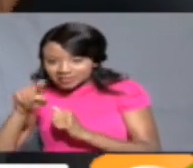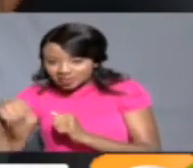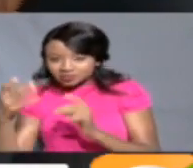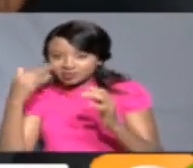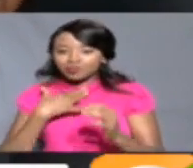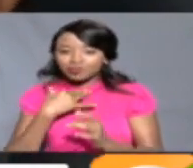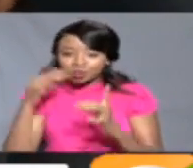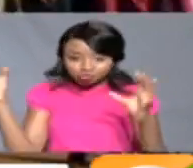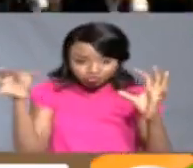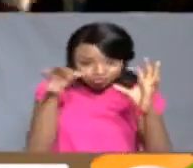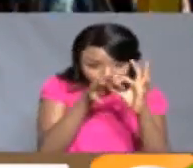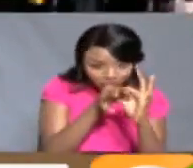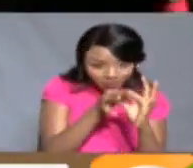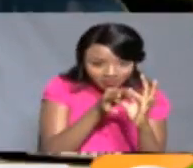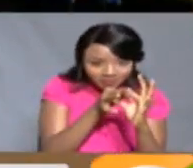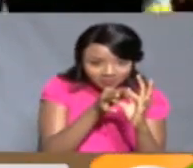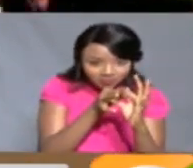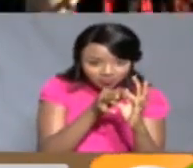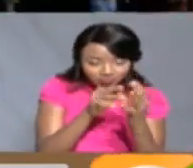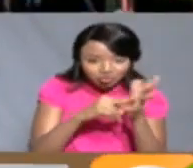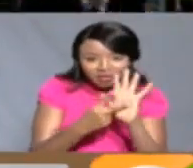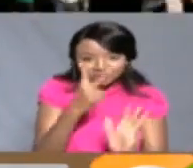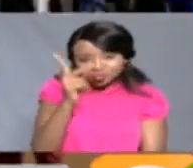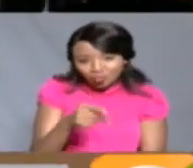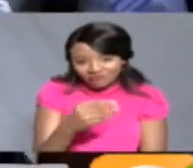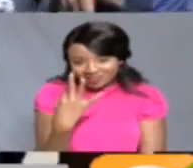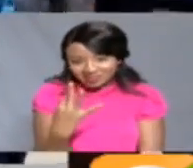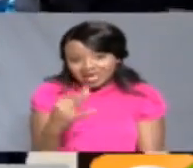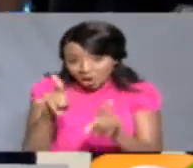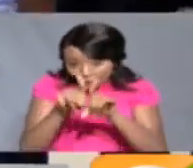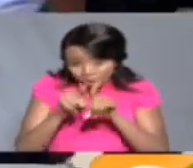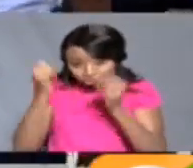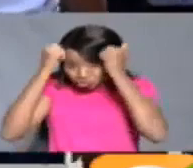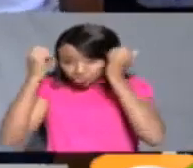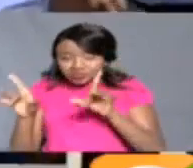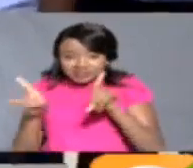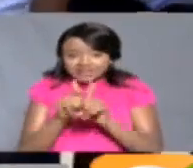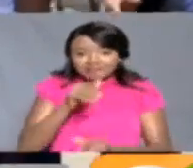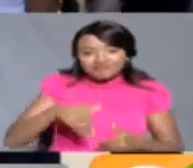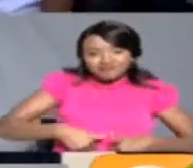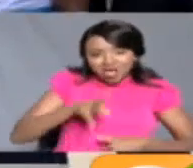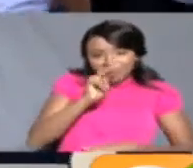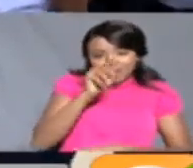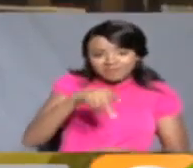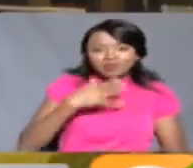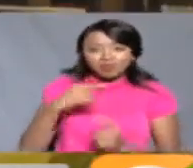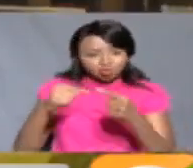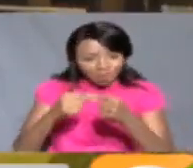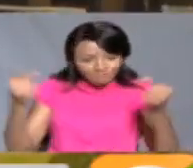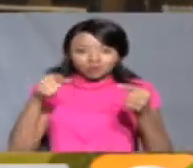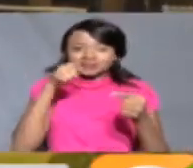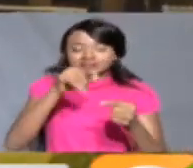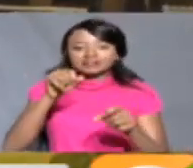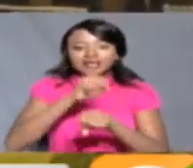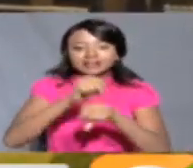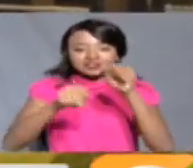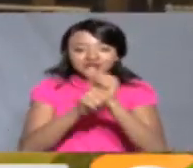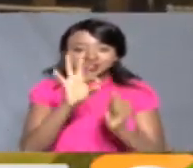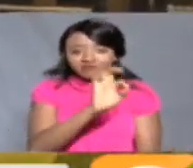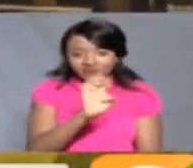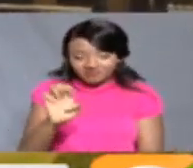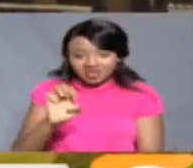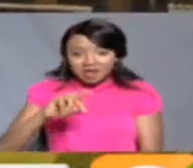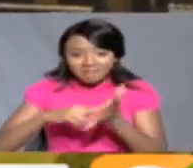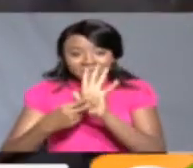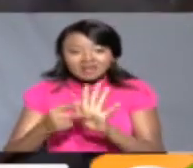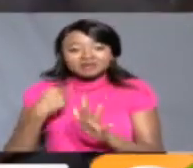of the vacancies declared. University students and young MPs are viciously opposed to the proposed fee structure, which, if approved, will see students